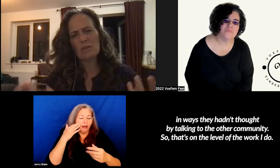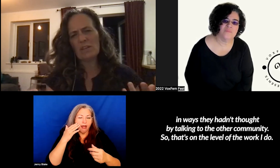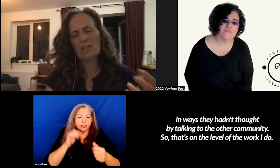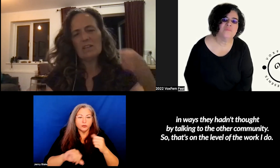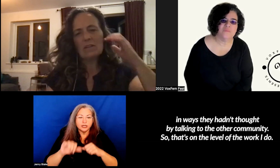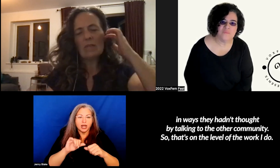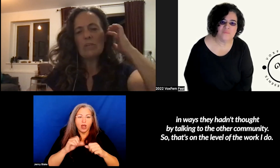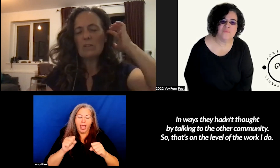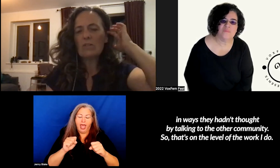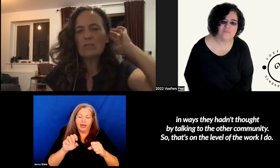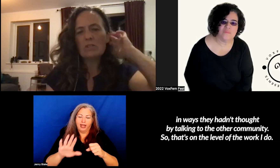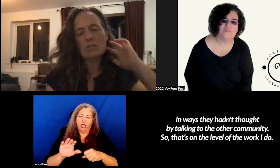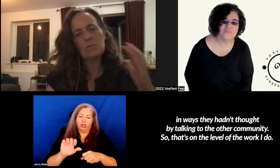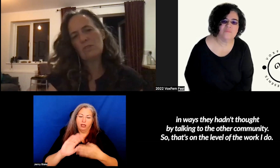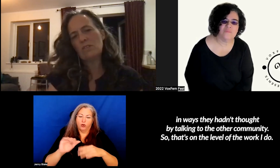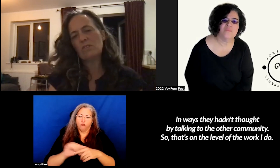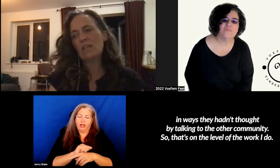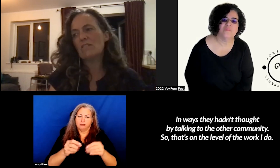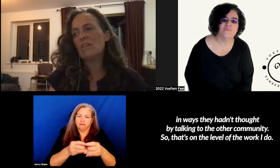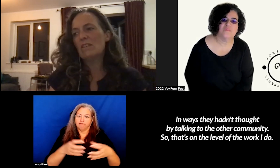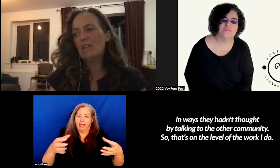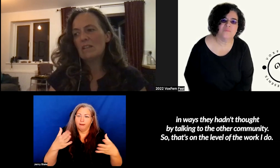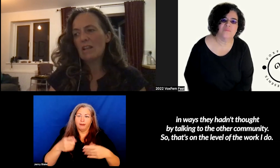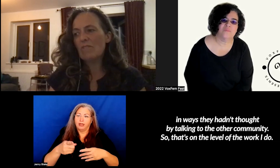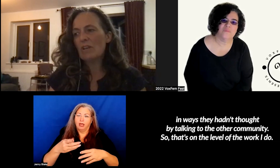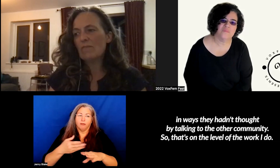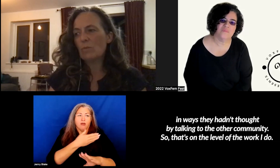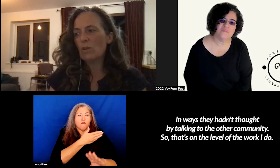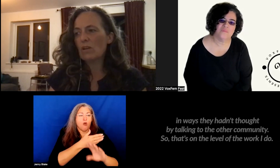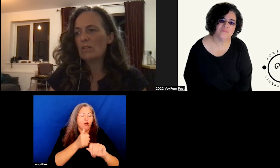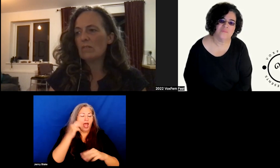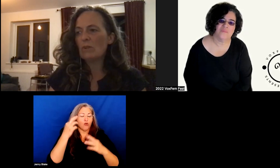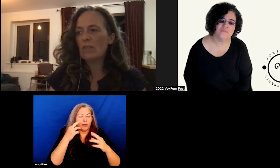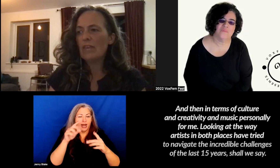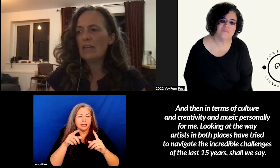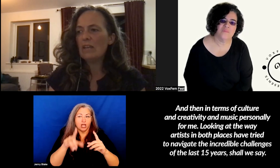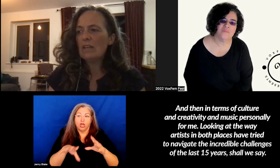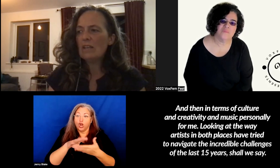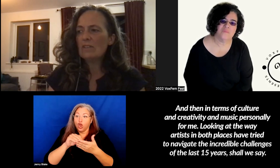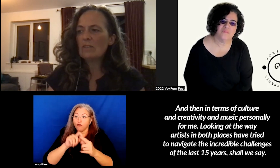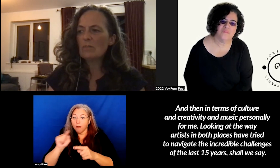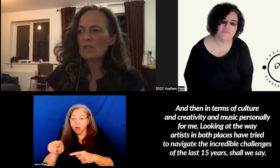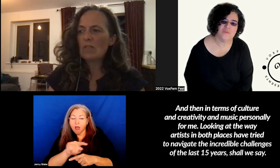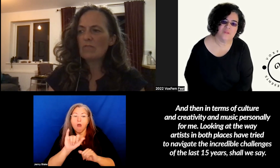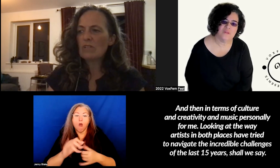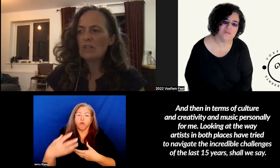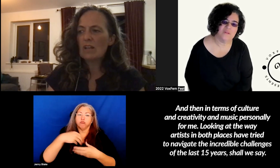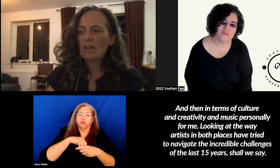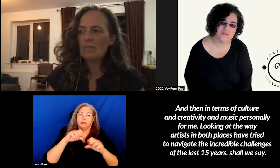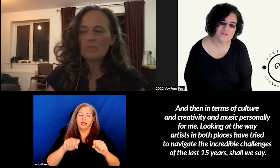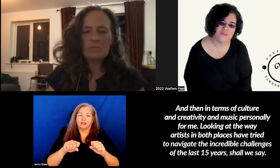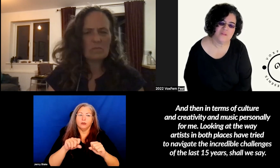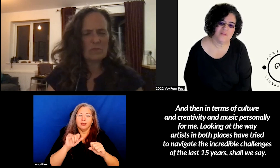thought by talking to the other communities. So that's on the level of the work I do. And then in terms of